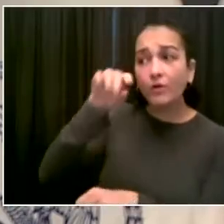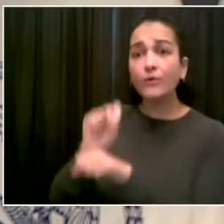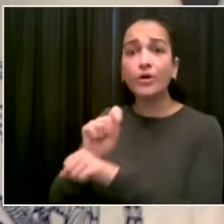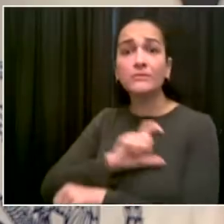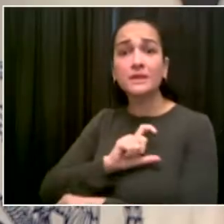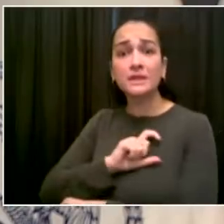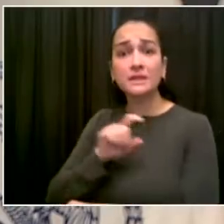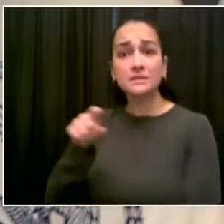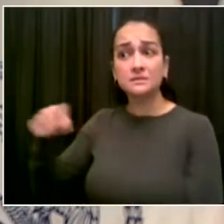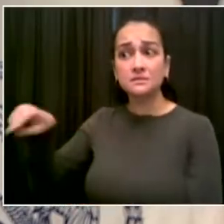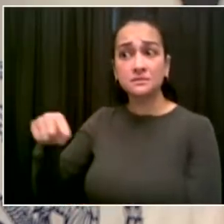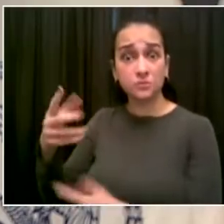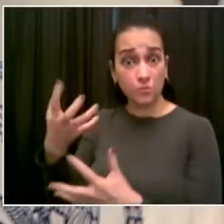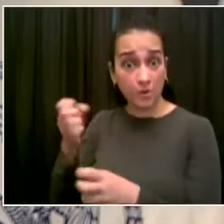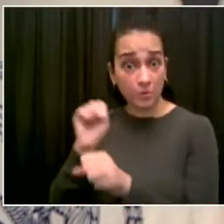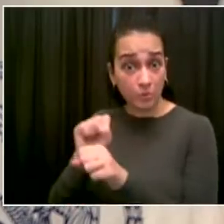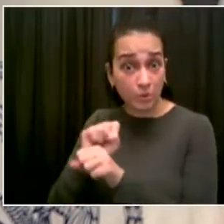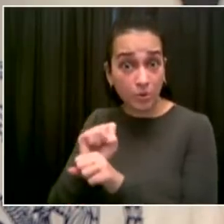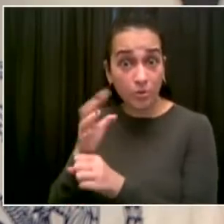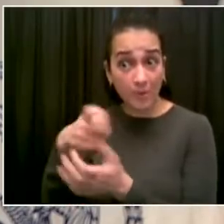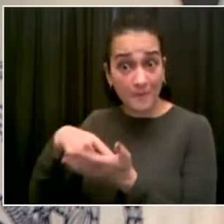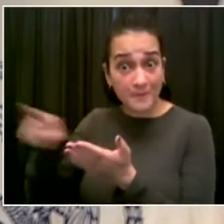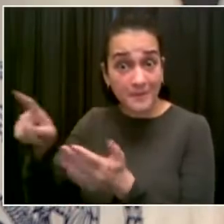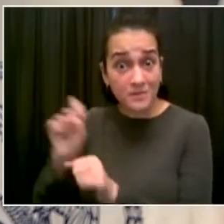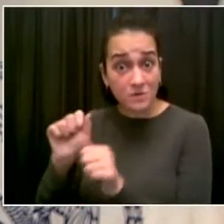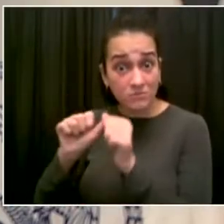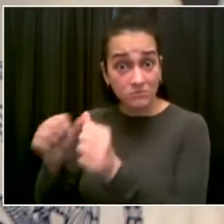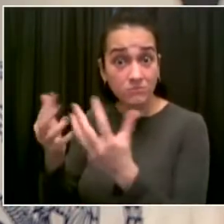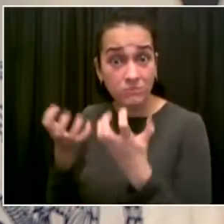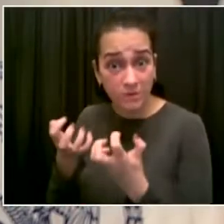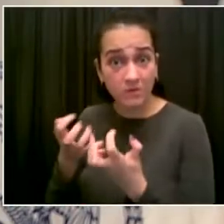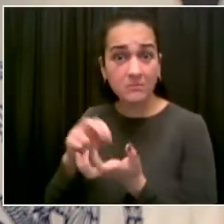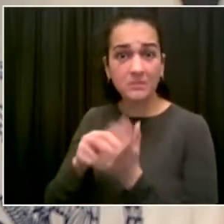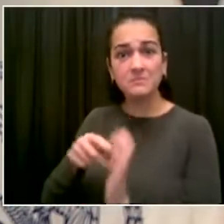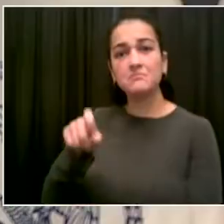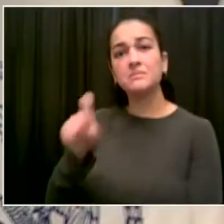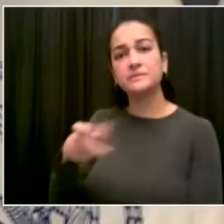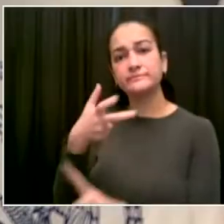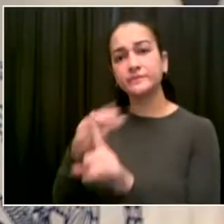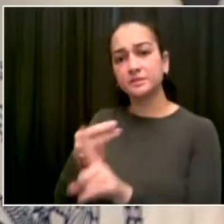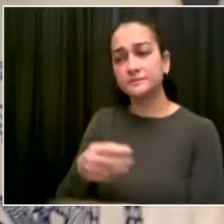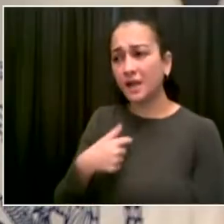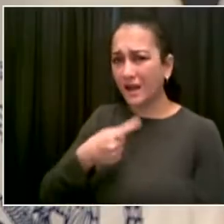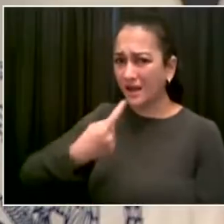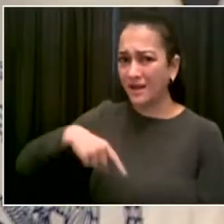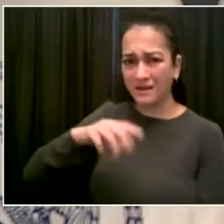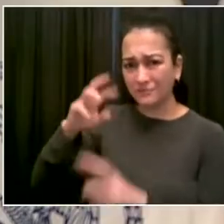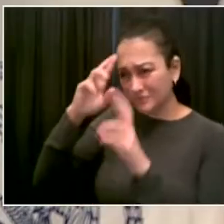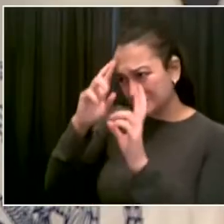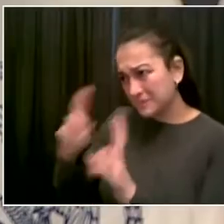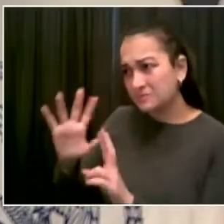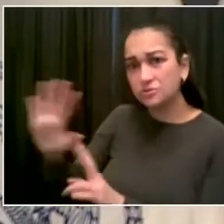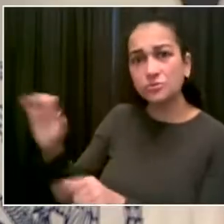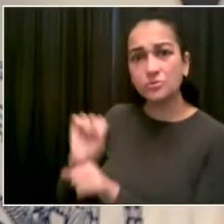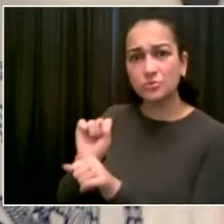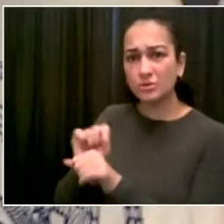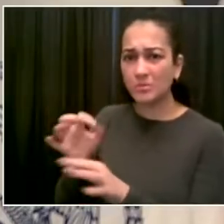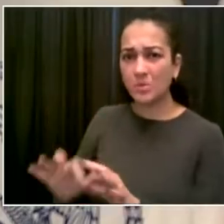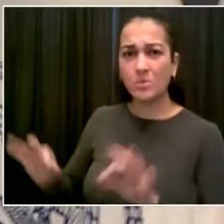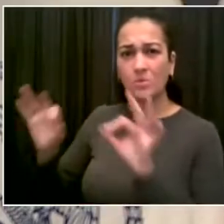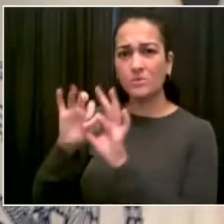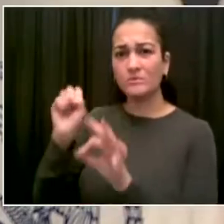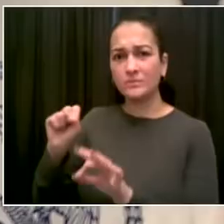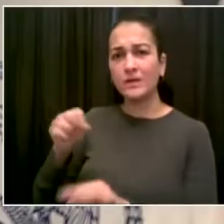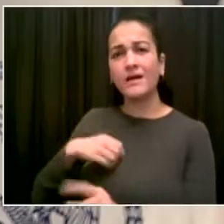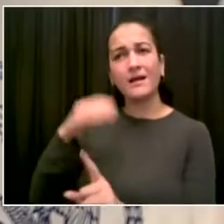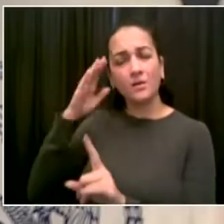noble profession, but people want to get paid and they want to accrue time towards that very, very important pension that they